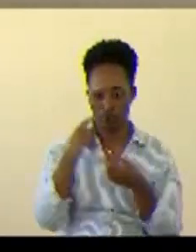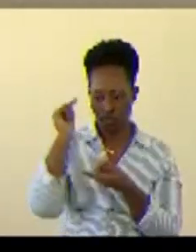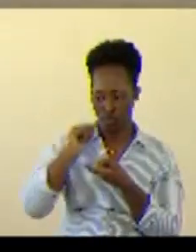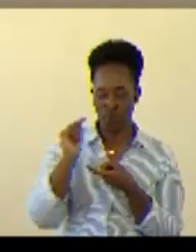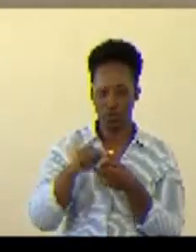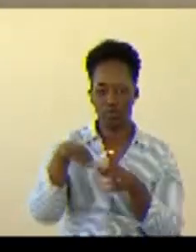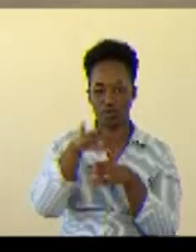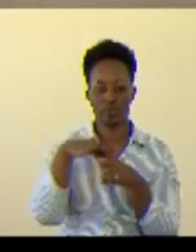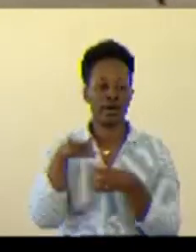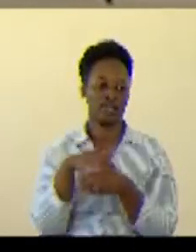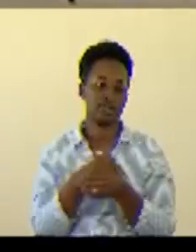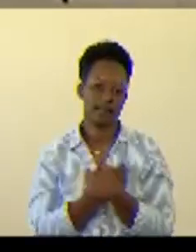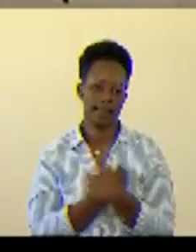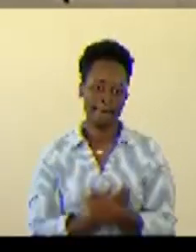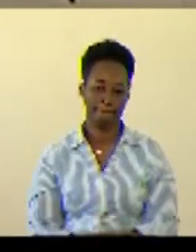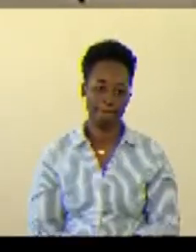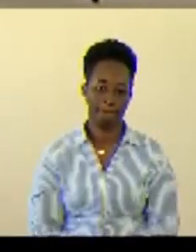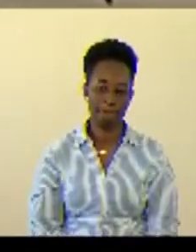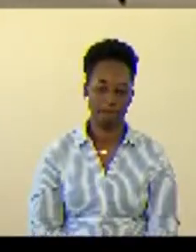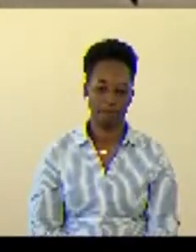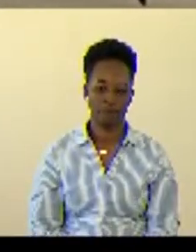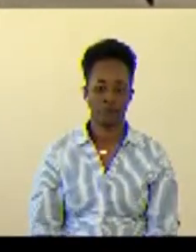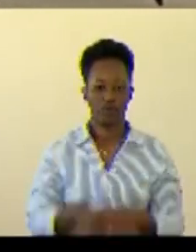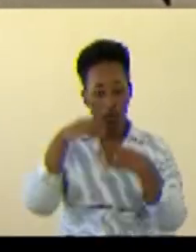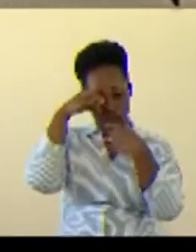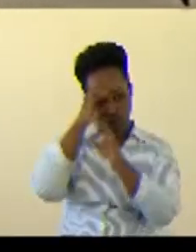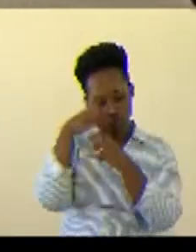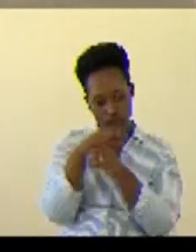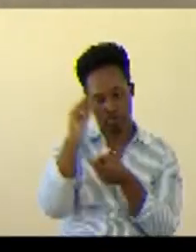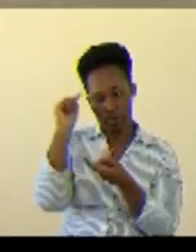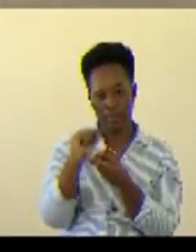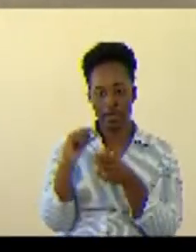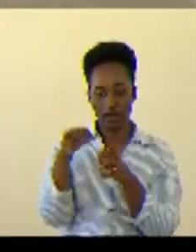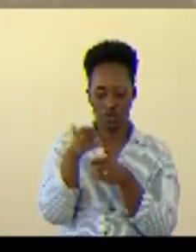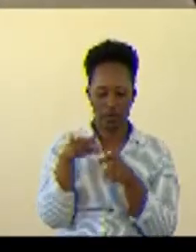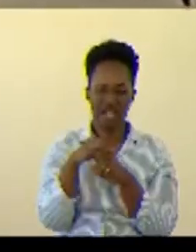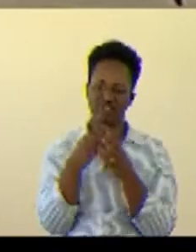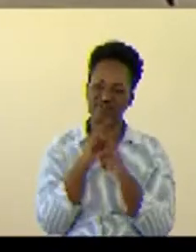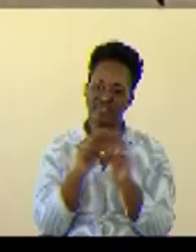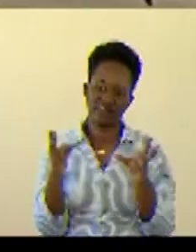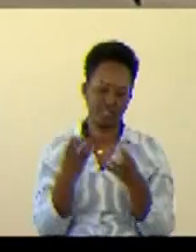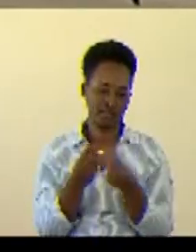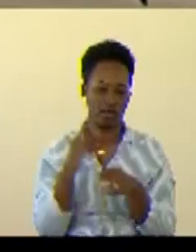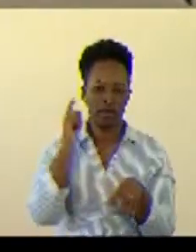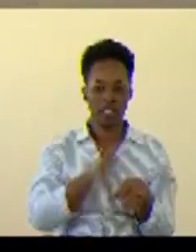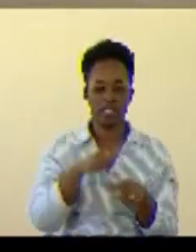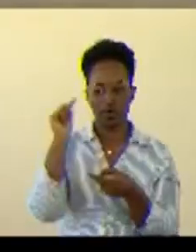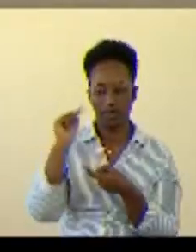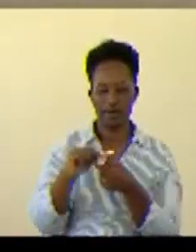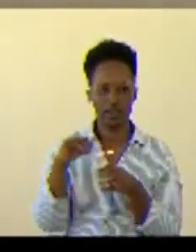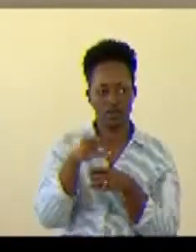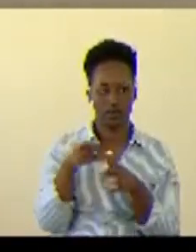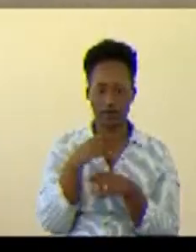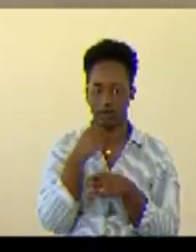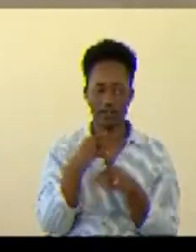Testing of reducing sugars. In testing of the reducing sugars, it is very simple. In reducing sugars, we said the